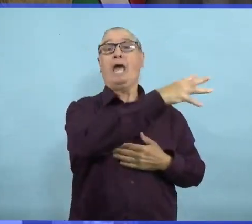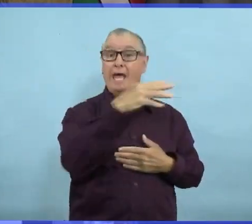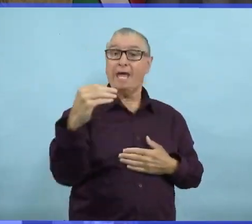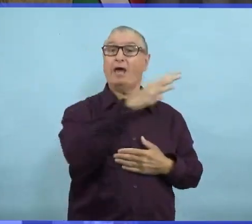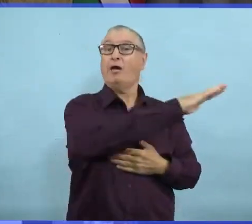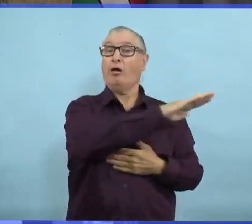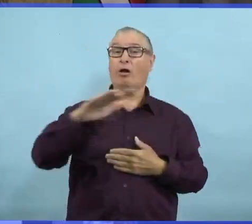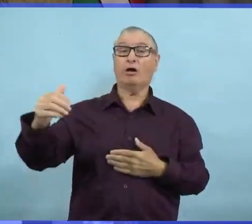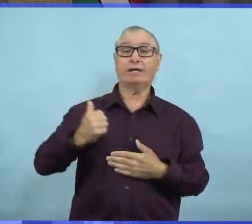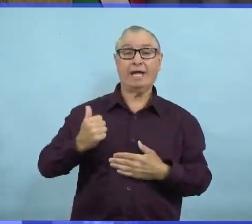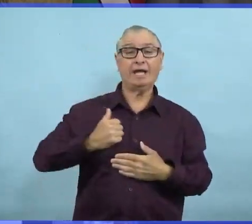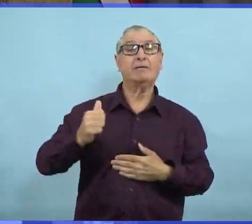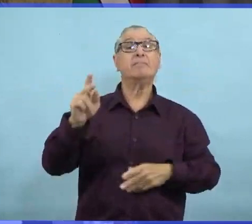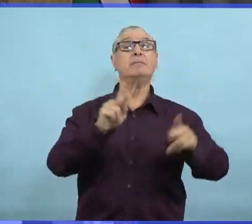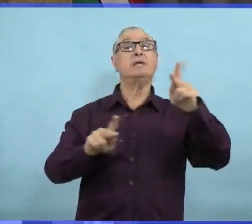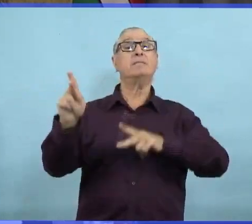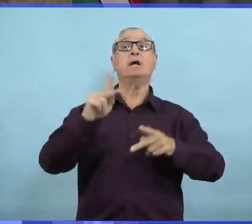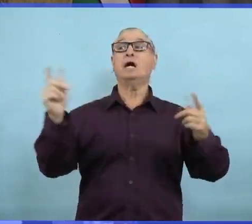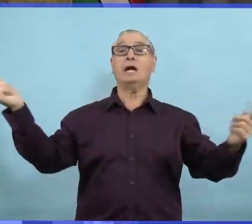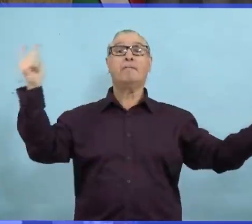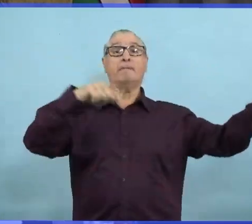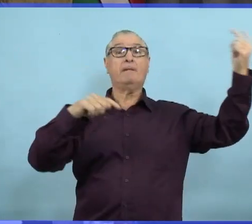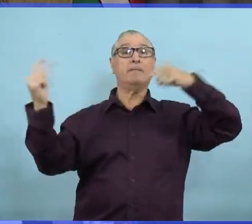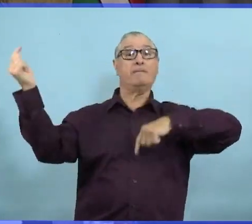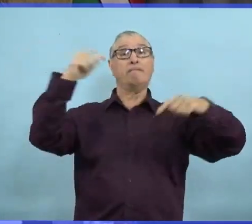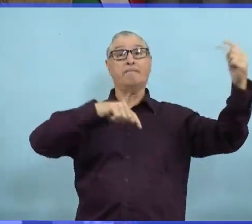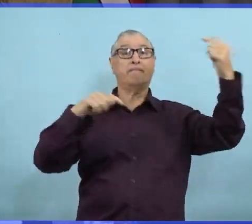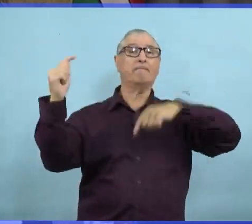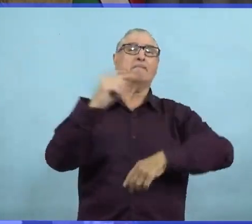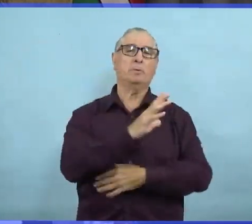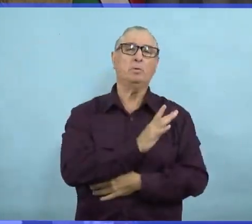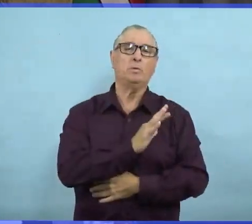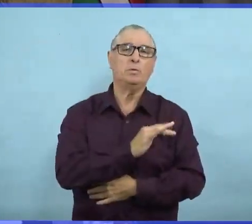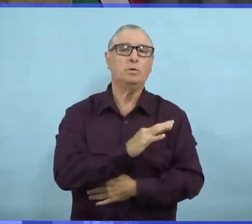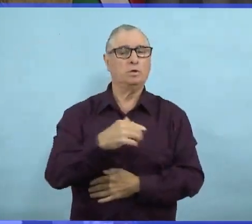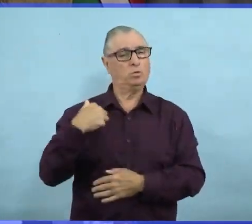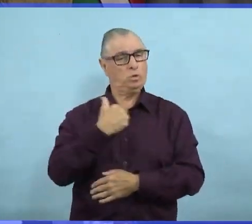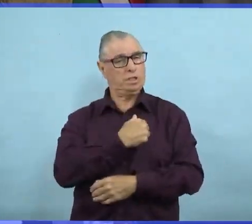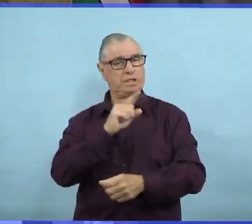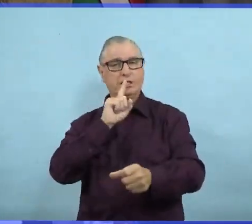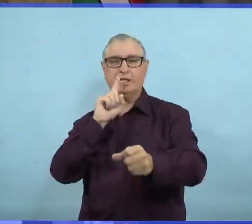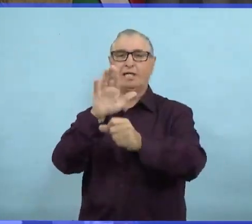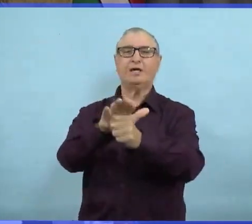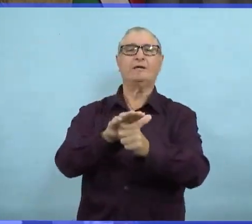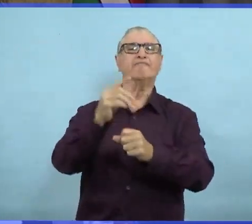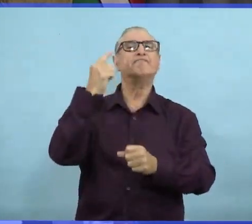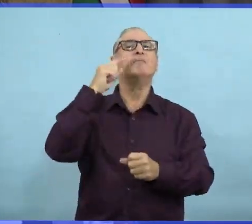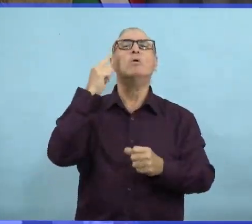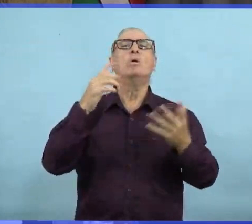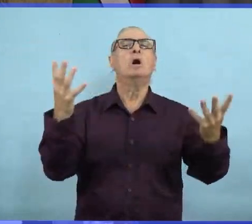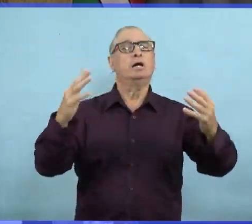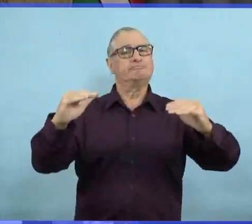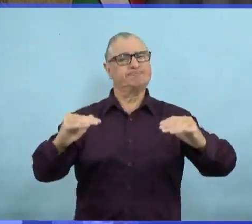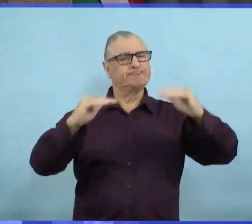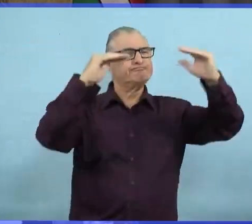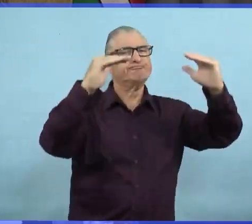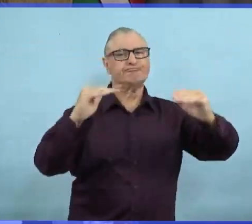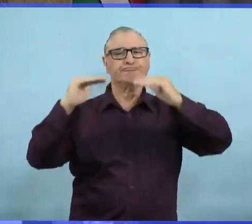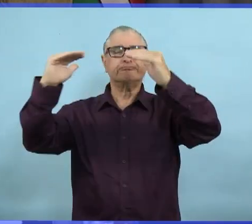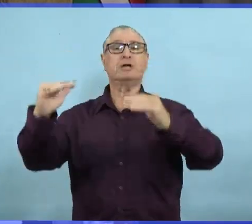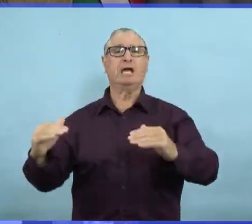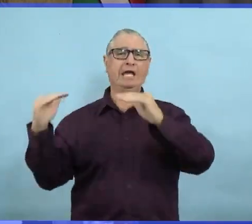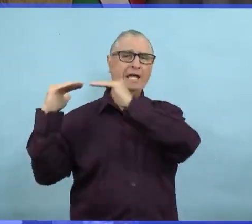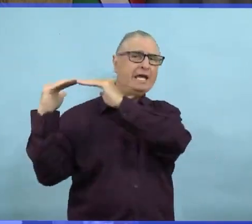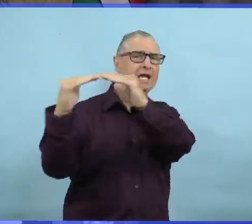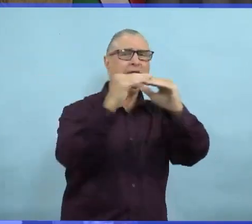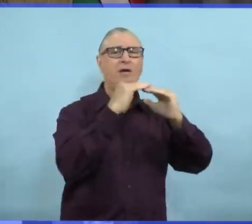forward. Never more dedicated to advancing the equality of opportunity for all of us. Canada is not a